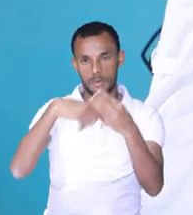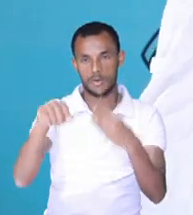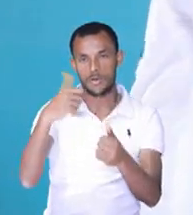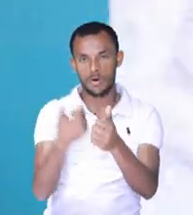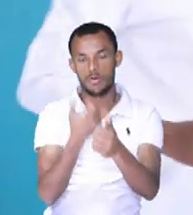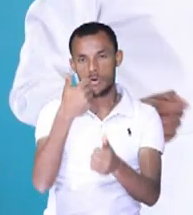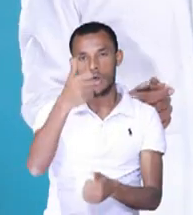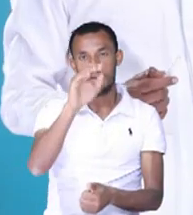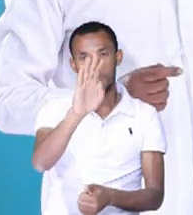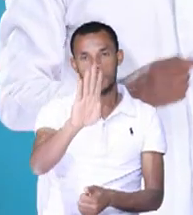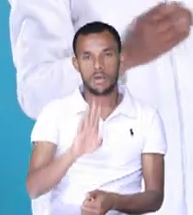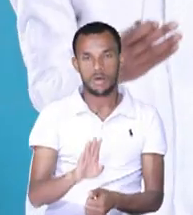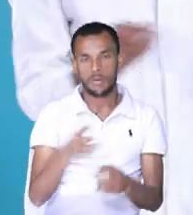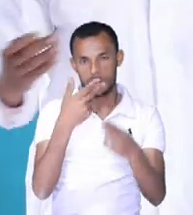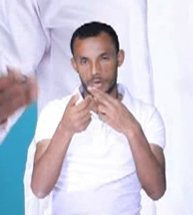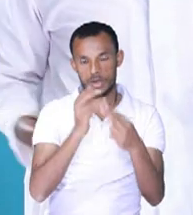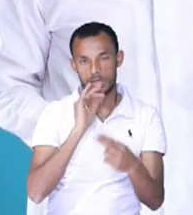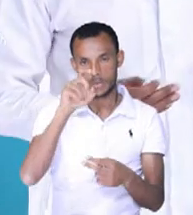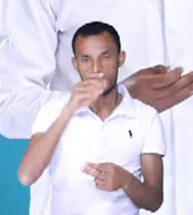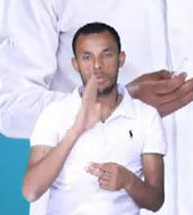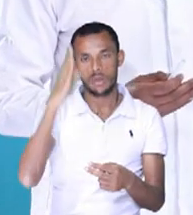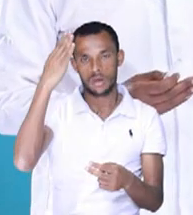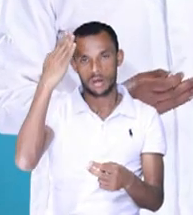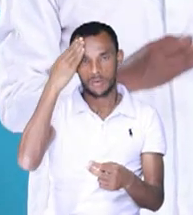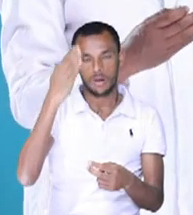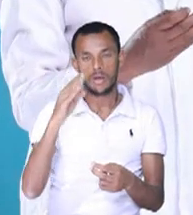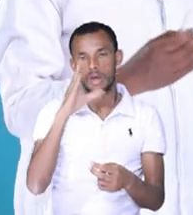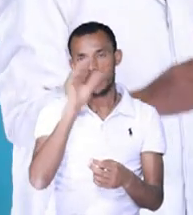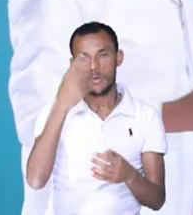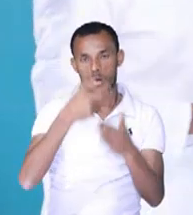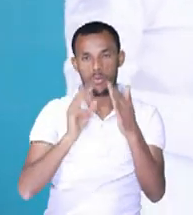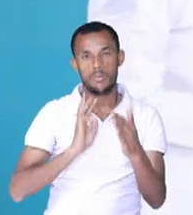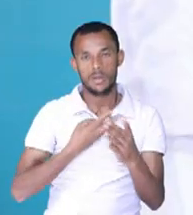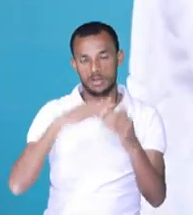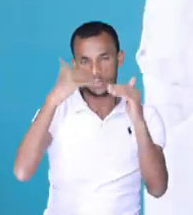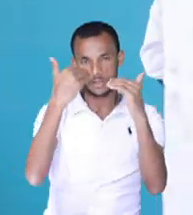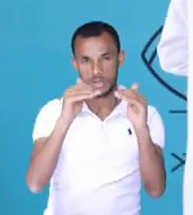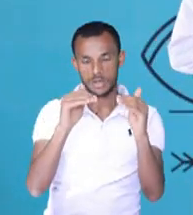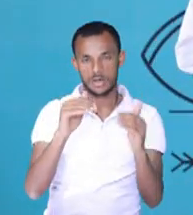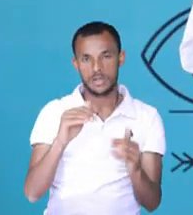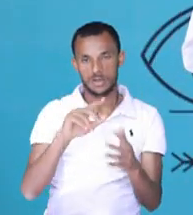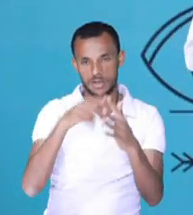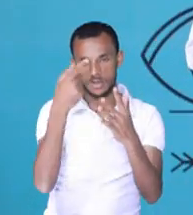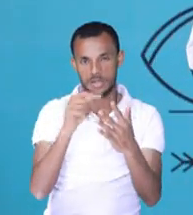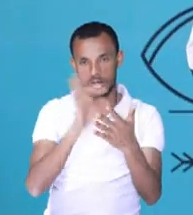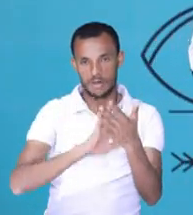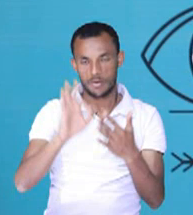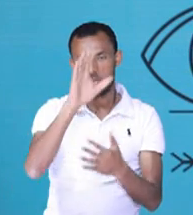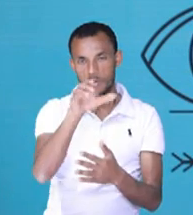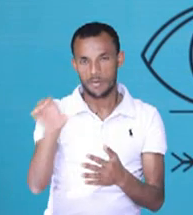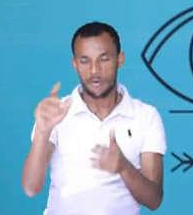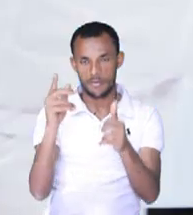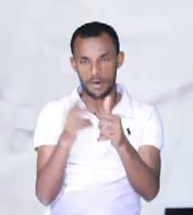of matrix AB, multiplication must be defined. And what will be the size? Since the number of columns